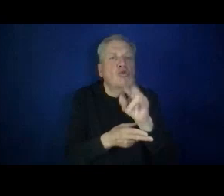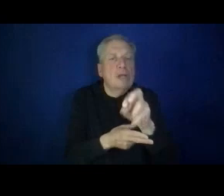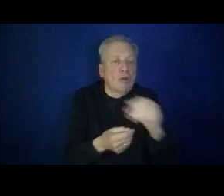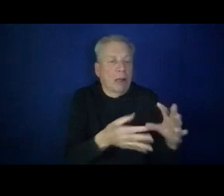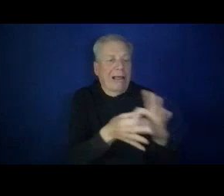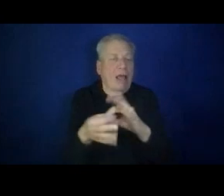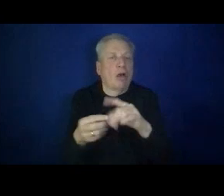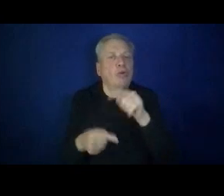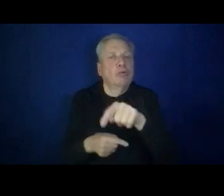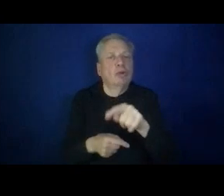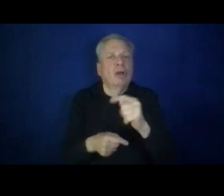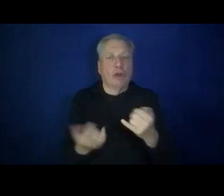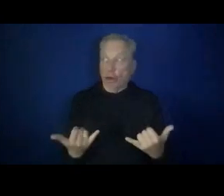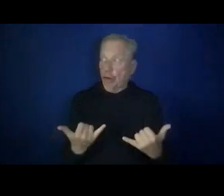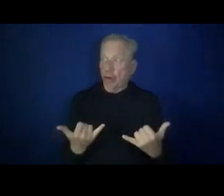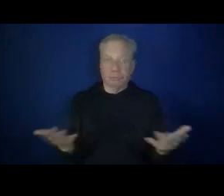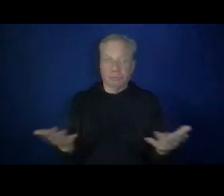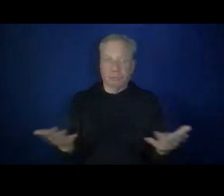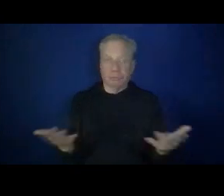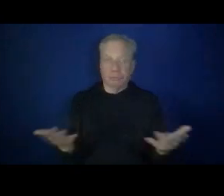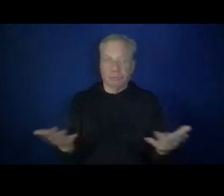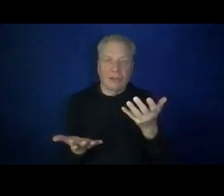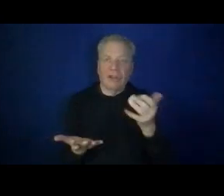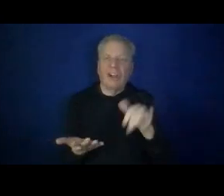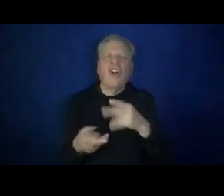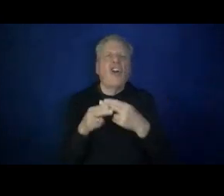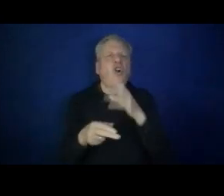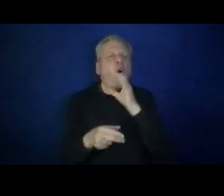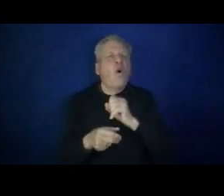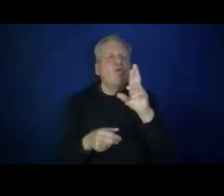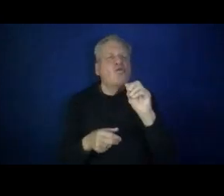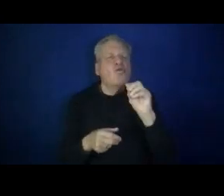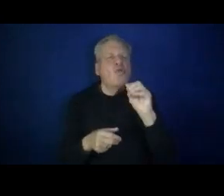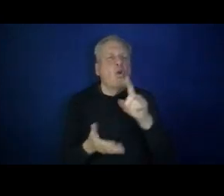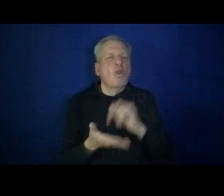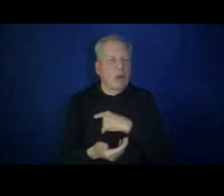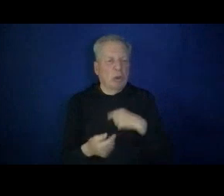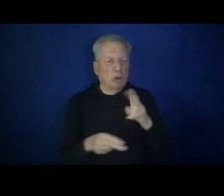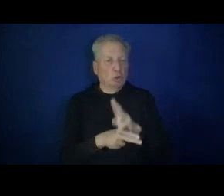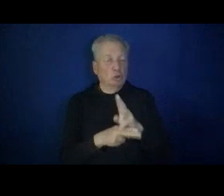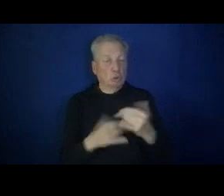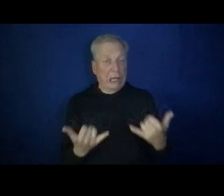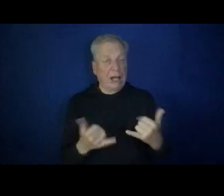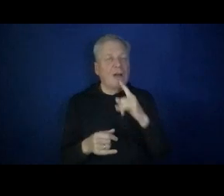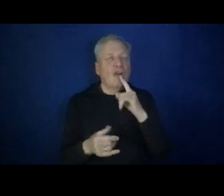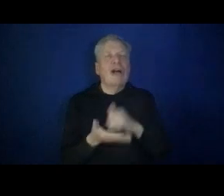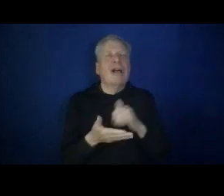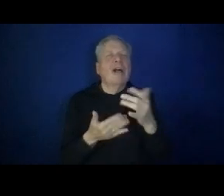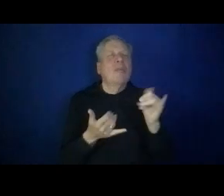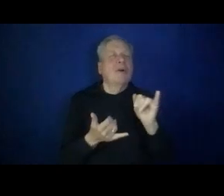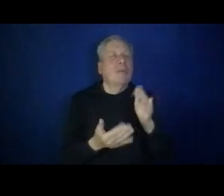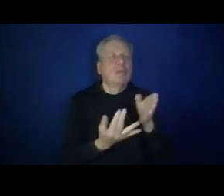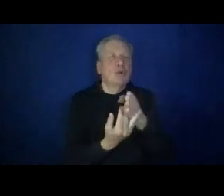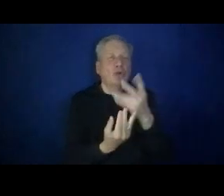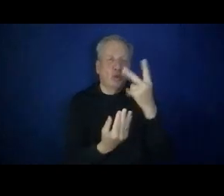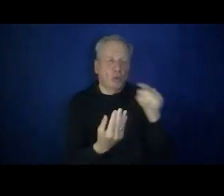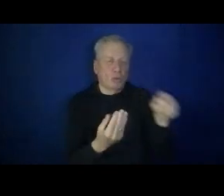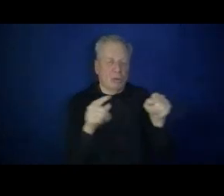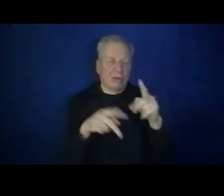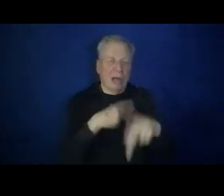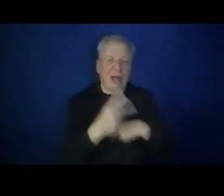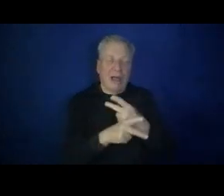the current, what was the old Gardner Road, the one that we're using now. So kind of a hybrid between the two. And then the